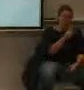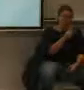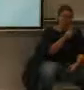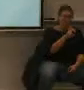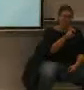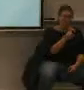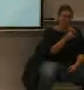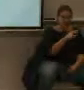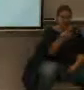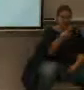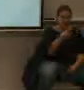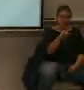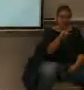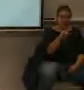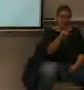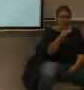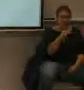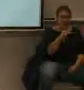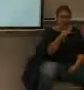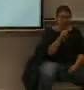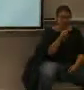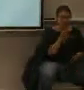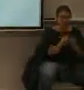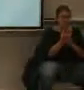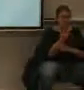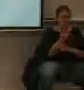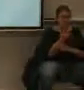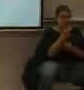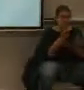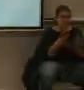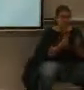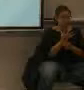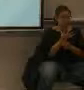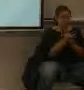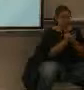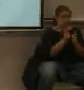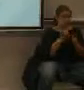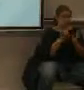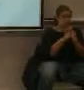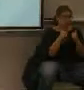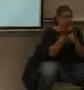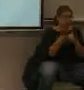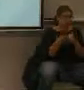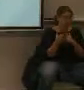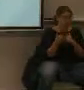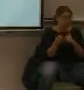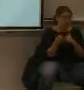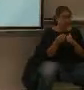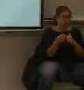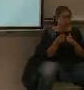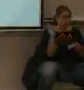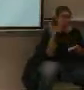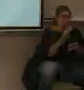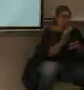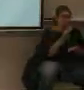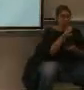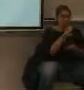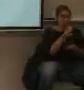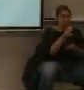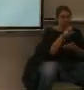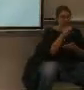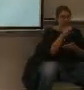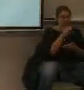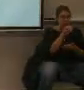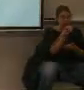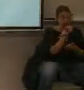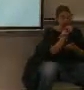lignins that land plants evolved for structural material and to reduce decay rates of that